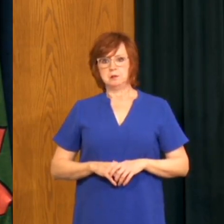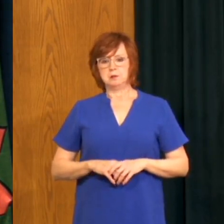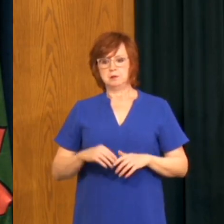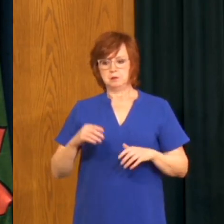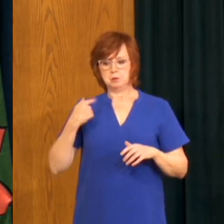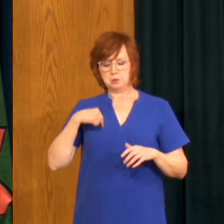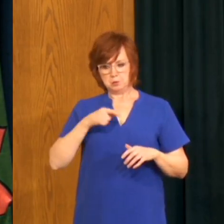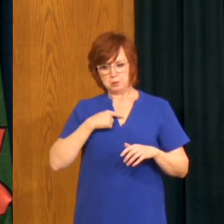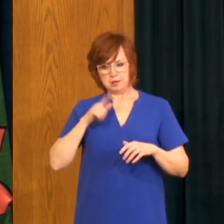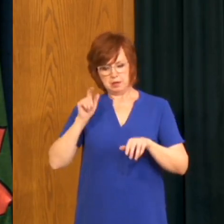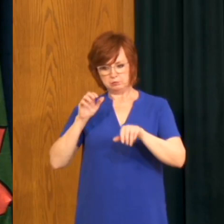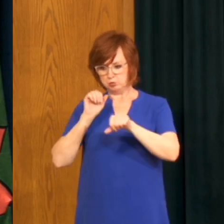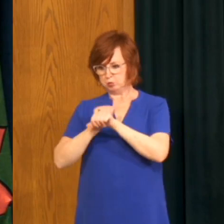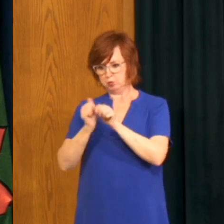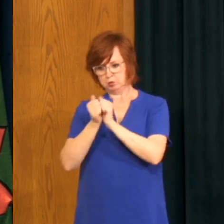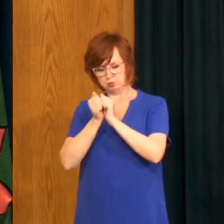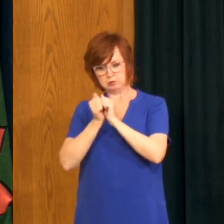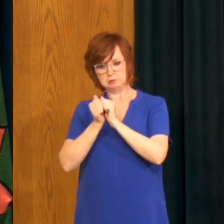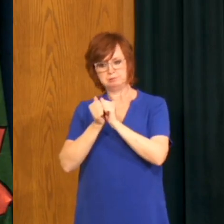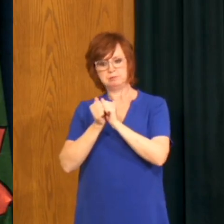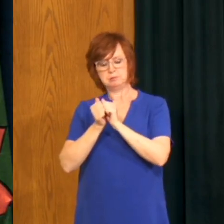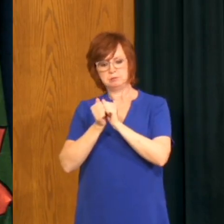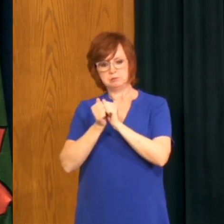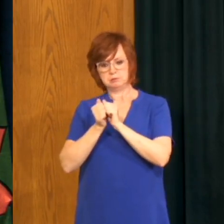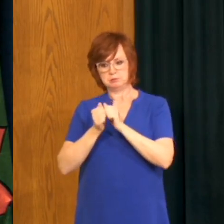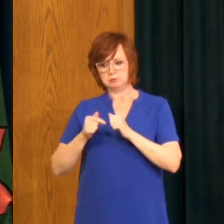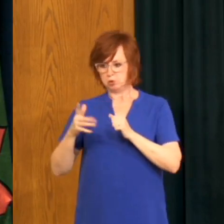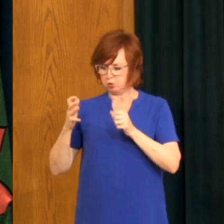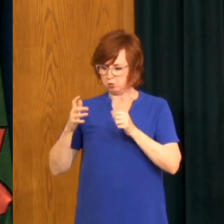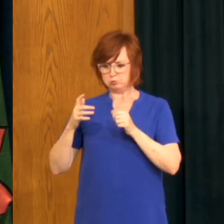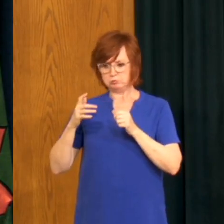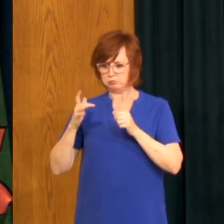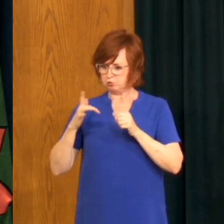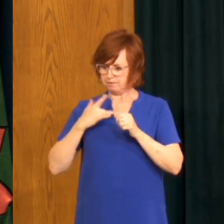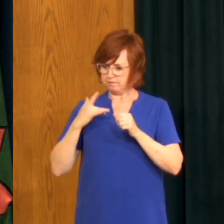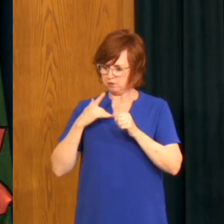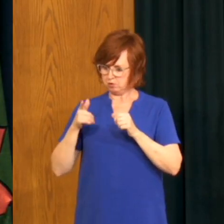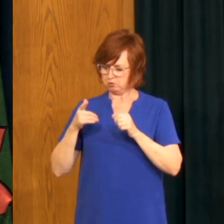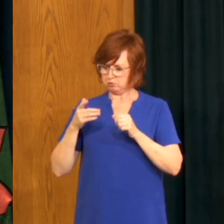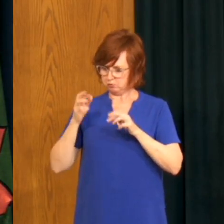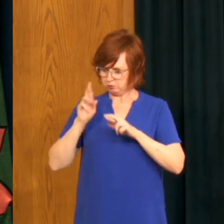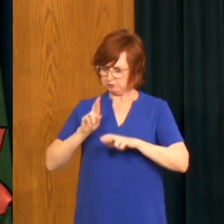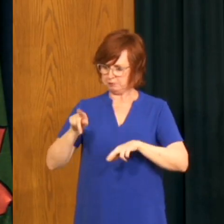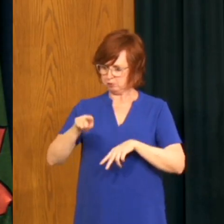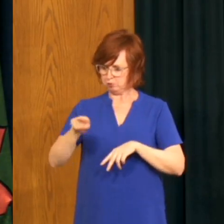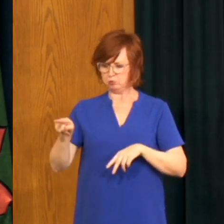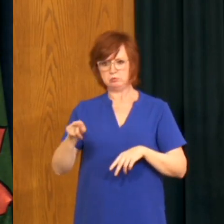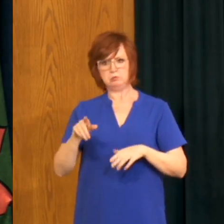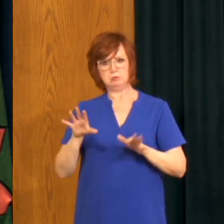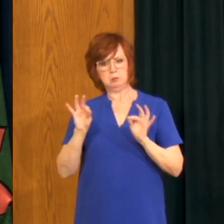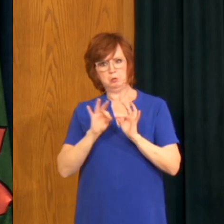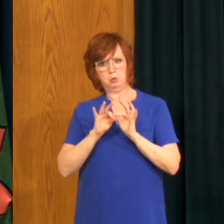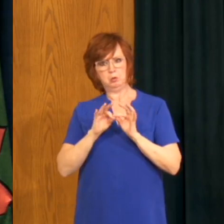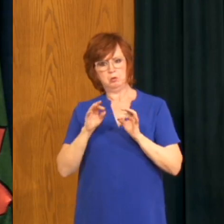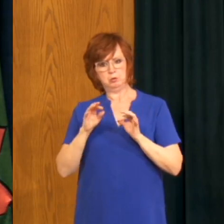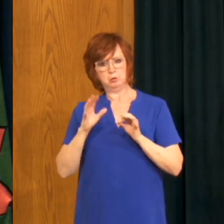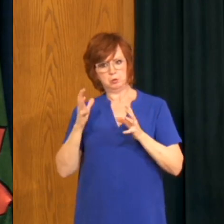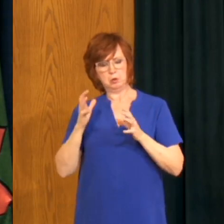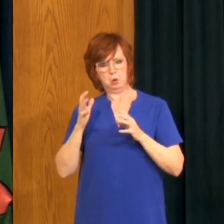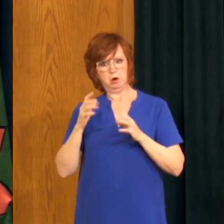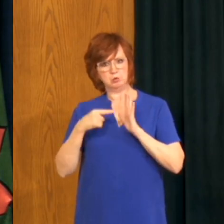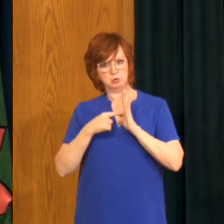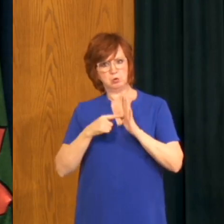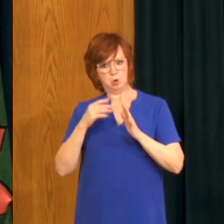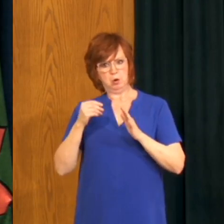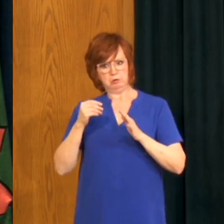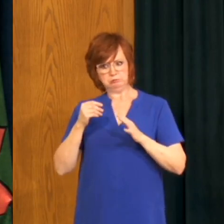and feel that they are being treated with the respect that they deserve. Again, I go back to this, from the